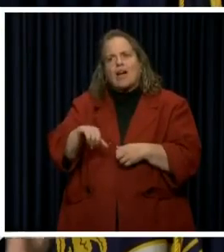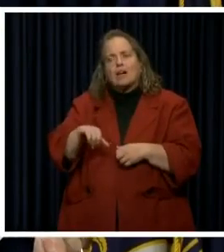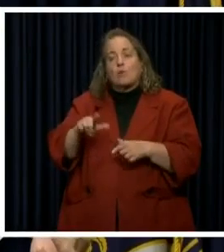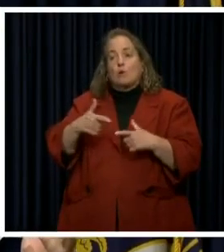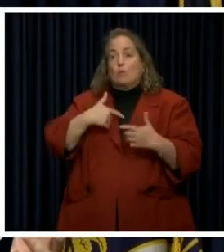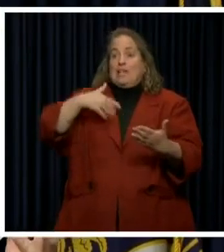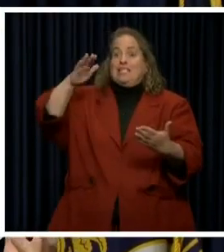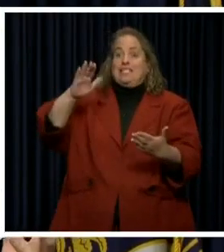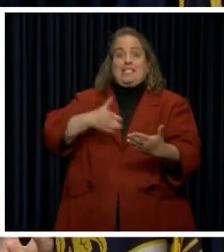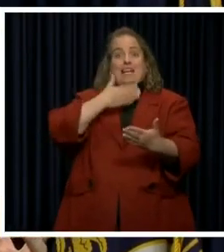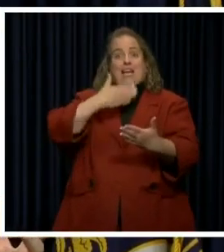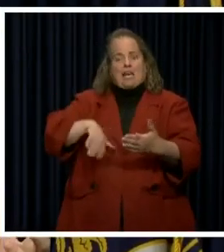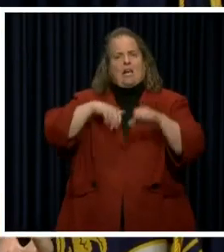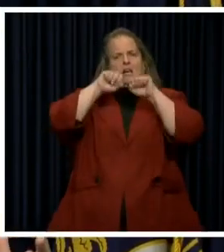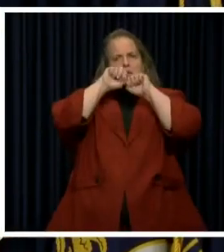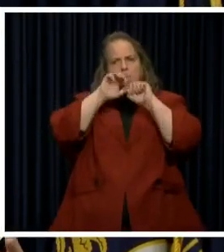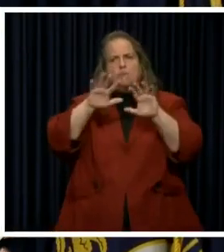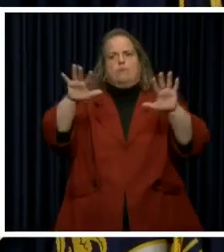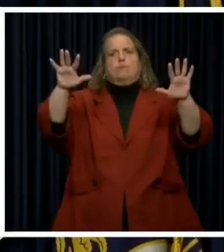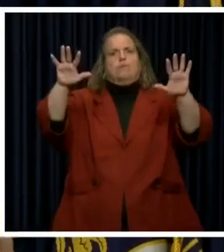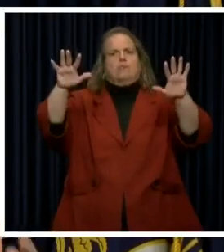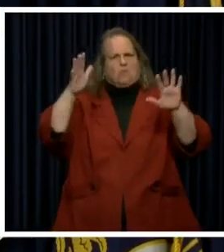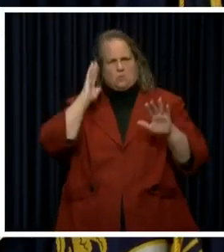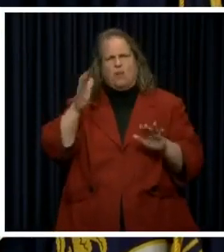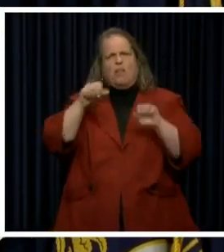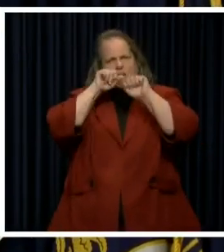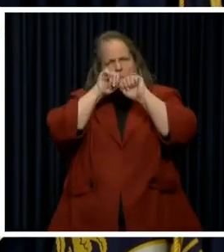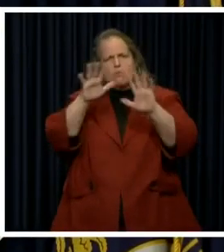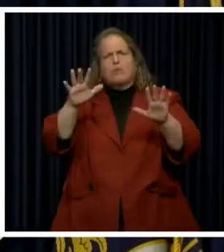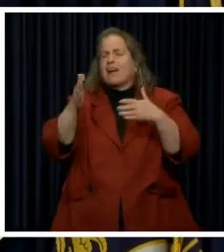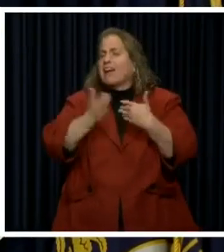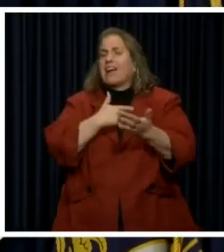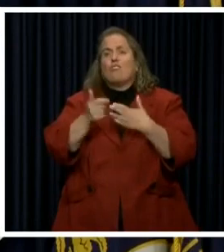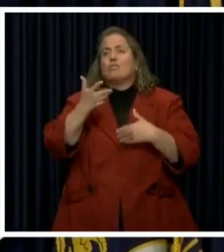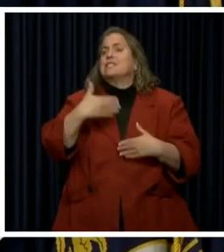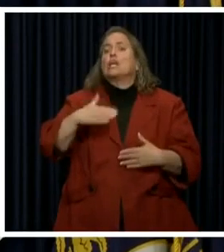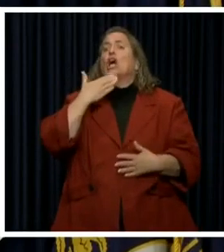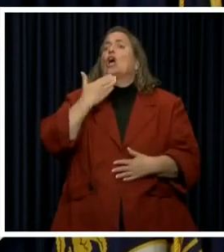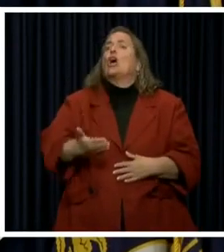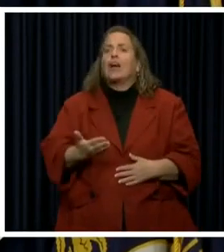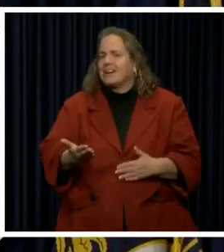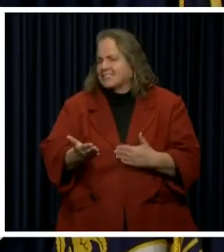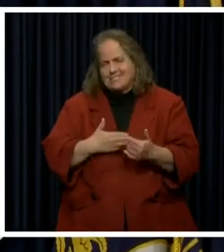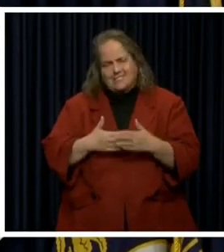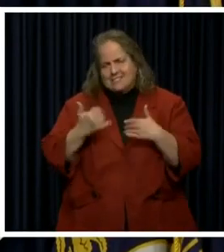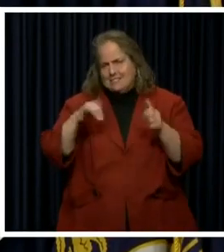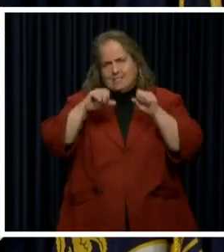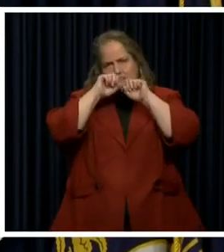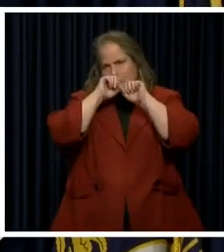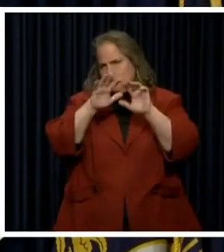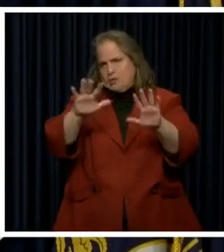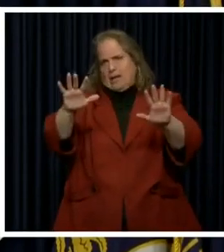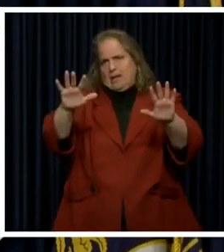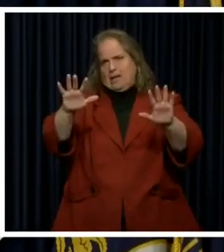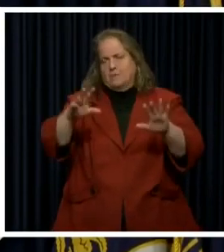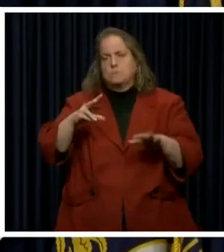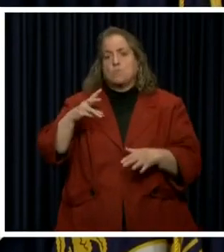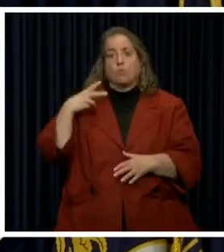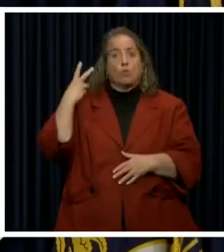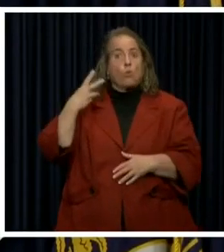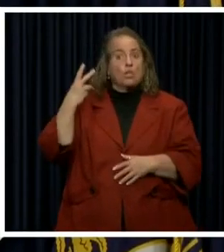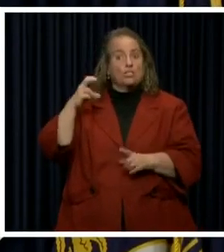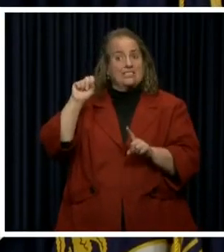sing, we spray, even when we sing really lovely. And that spreads the virus. A Washington choir